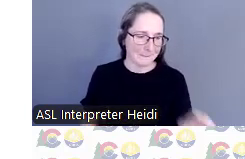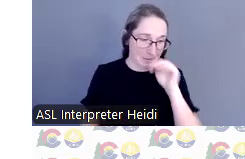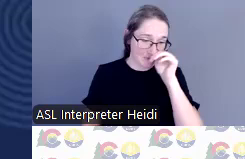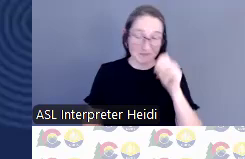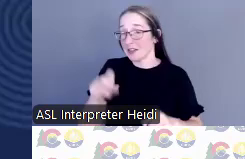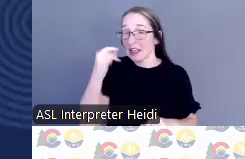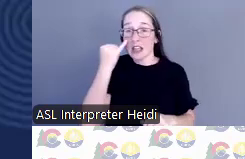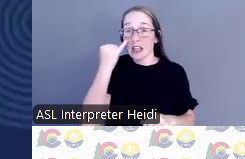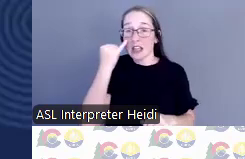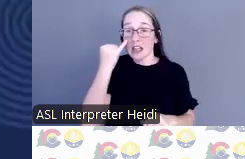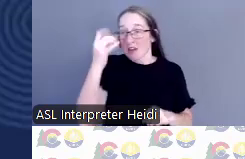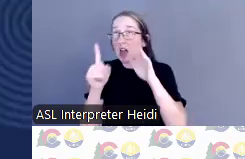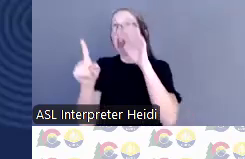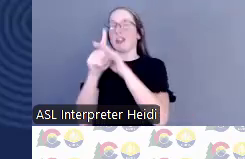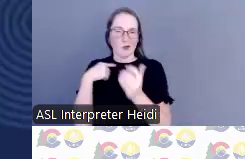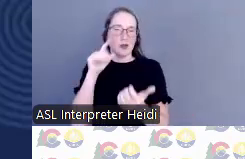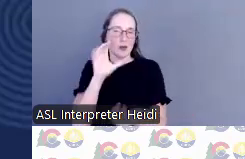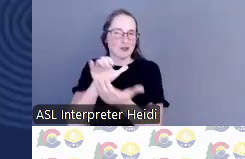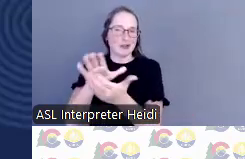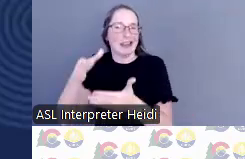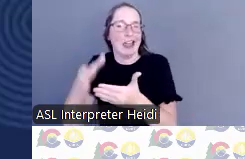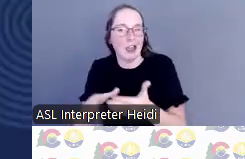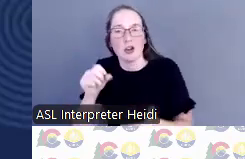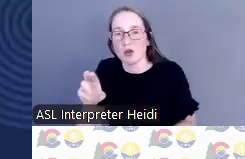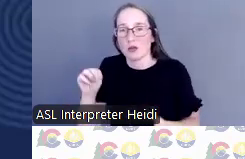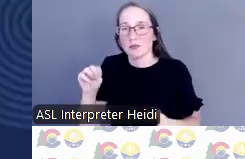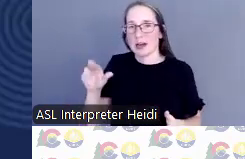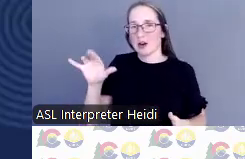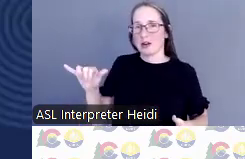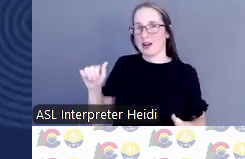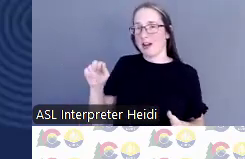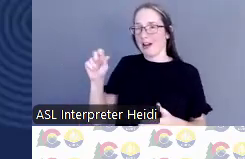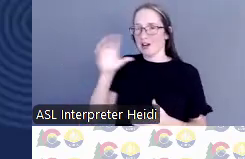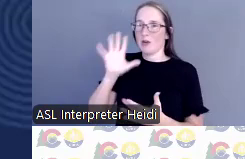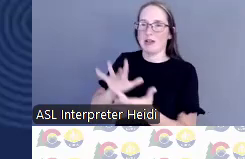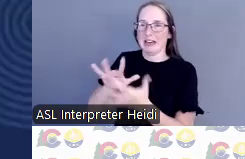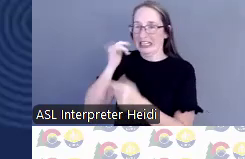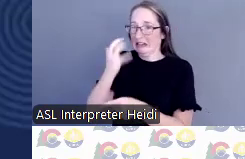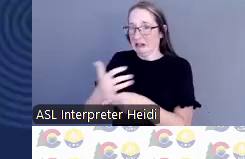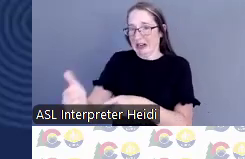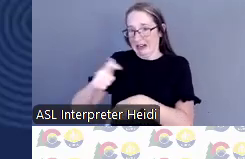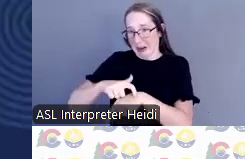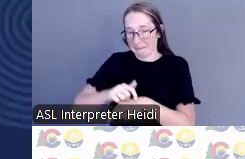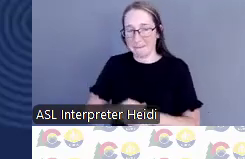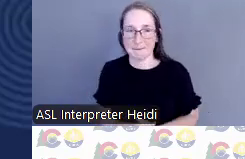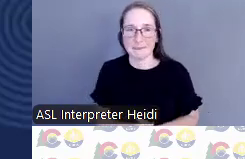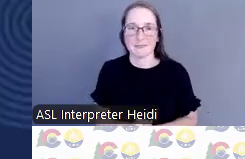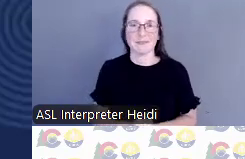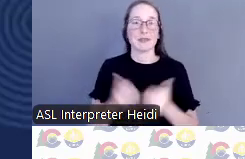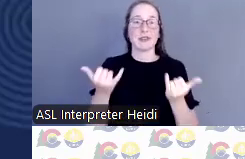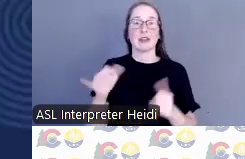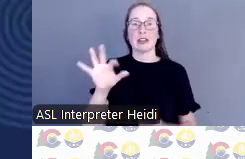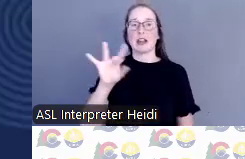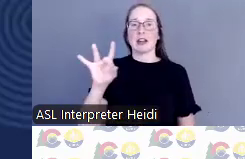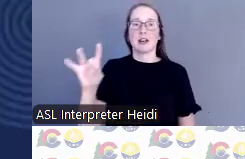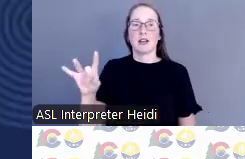Okay, if something comes up, we will address that at the end, or Mariana will get with you if we run out of time at the end. We move on